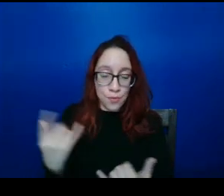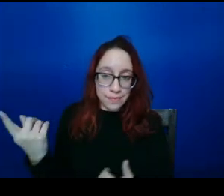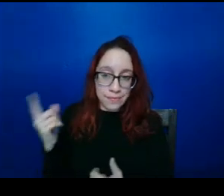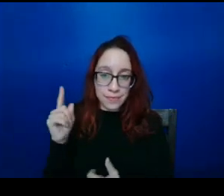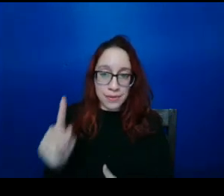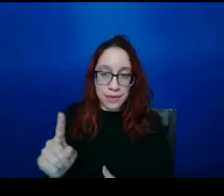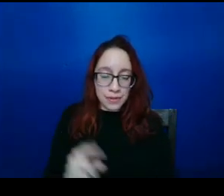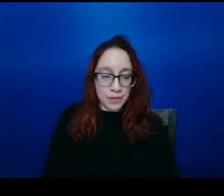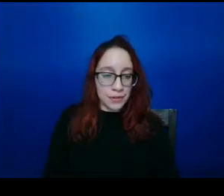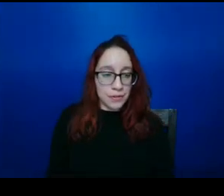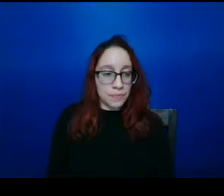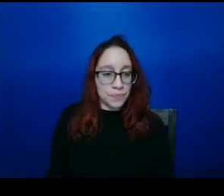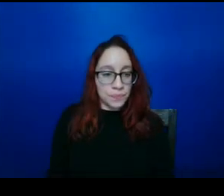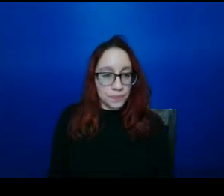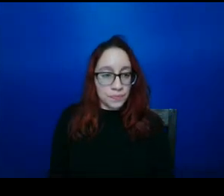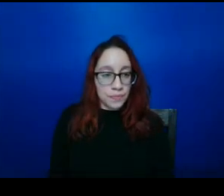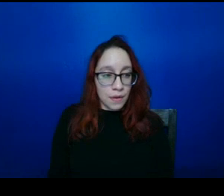podium.